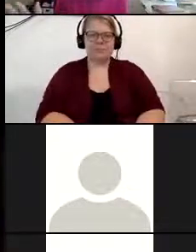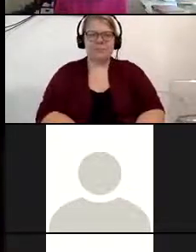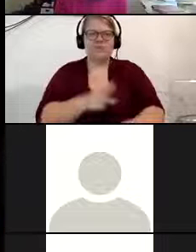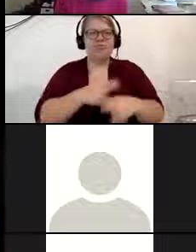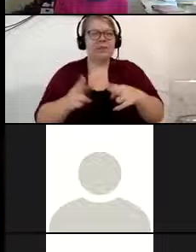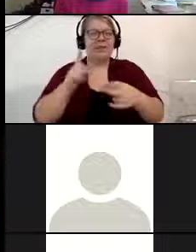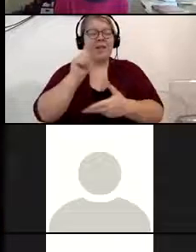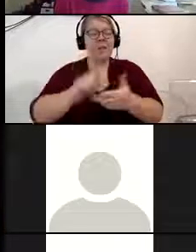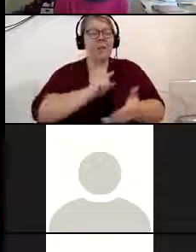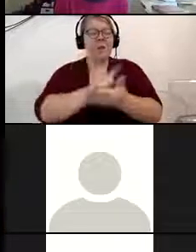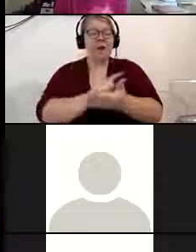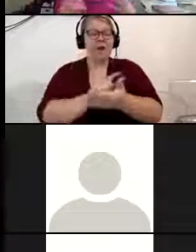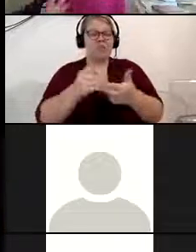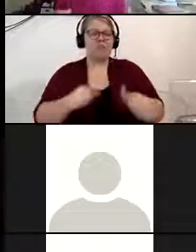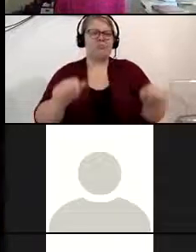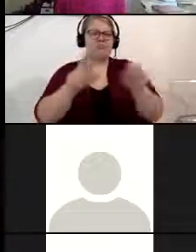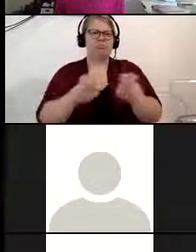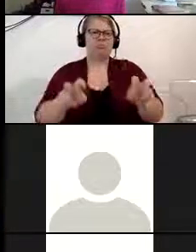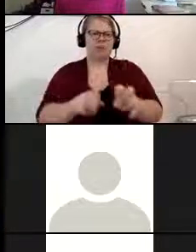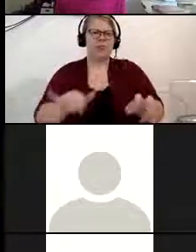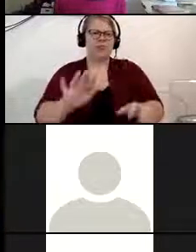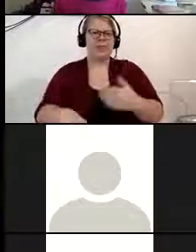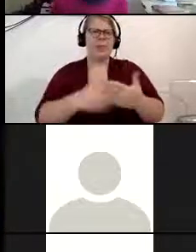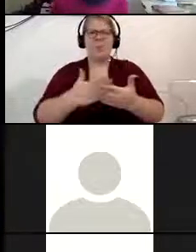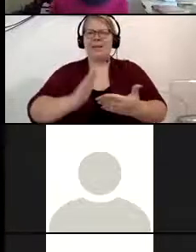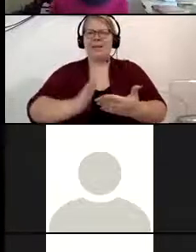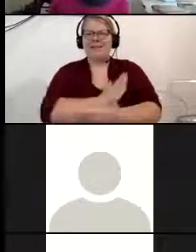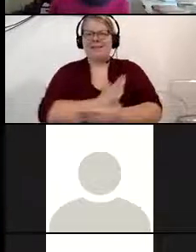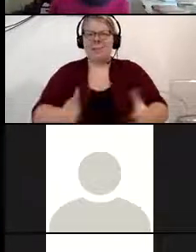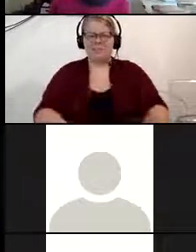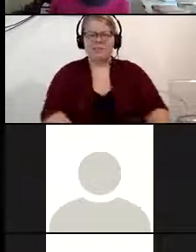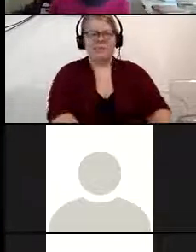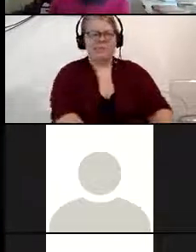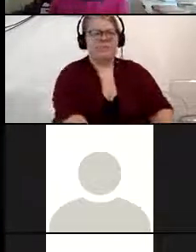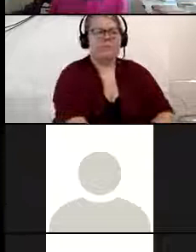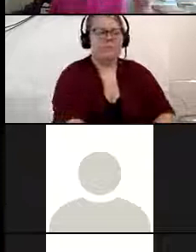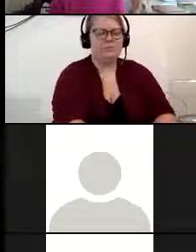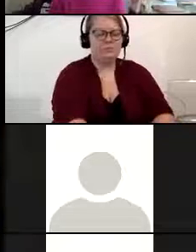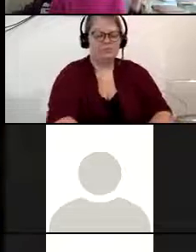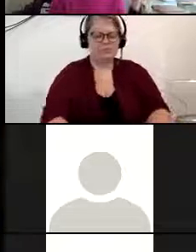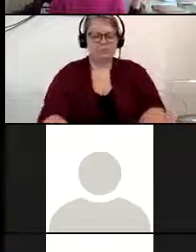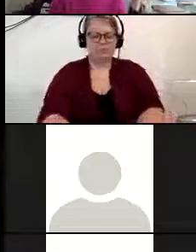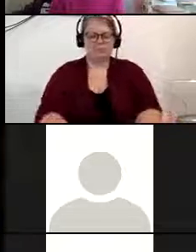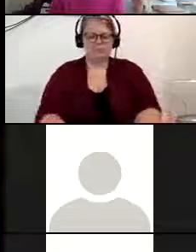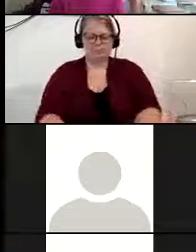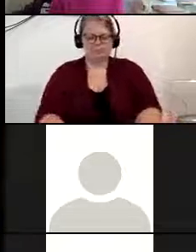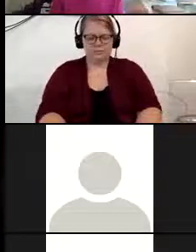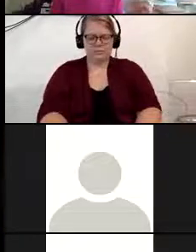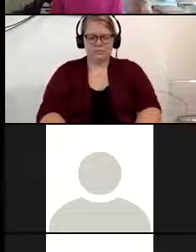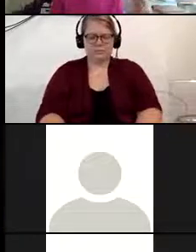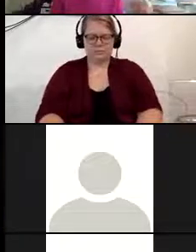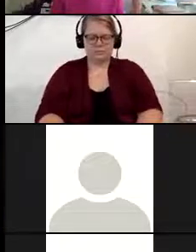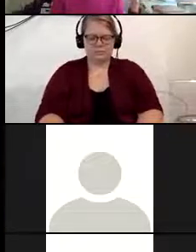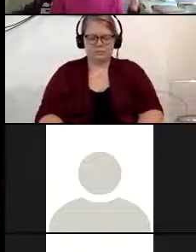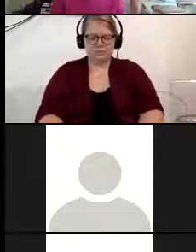through that whole continuum. We do this in other areas, you know, harm